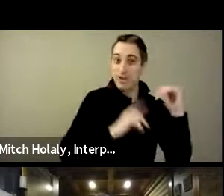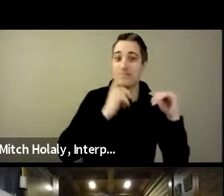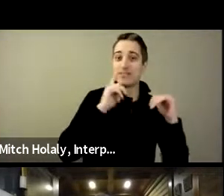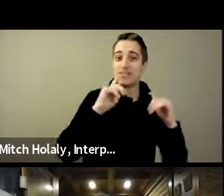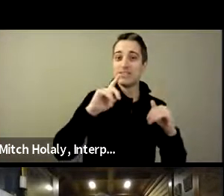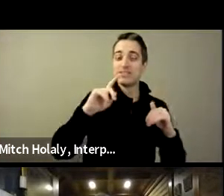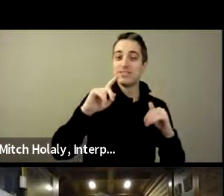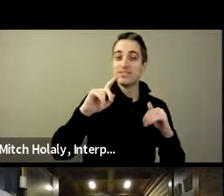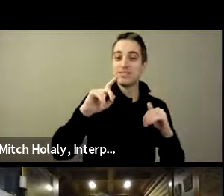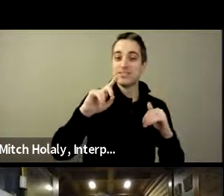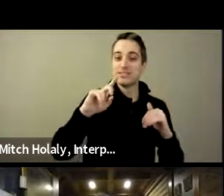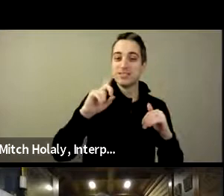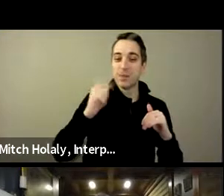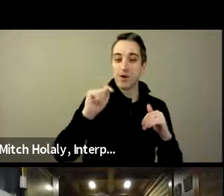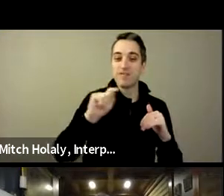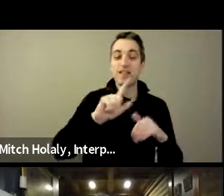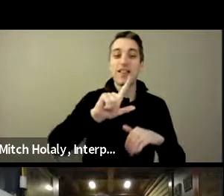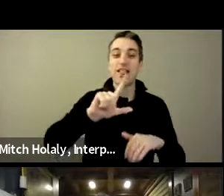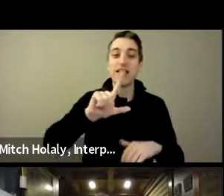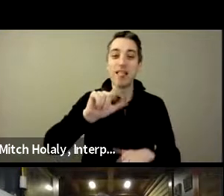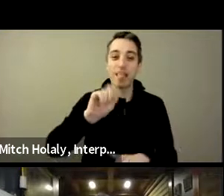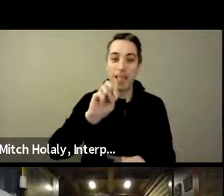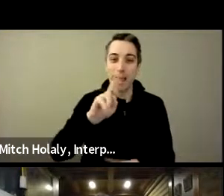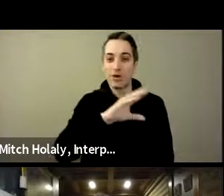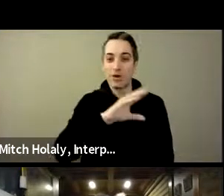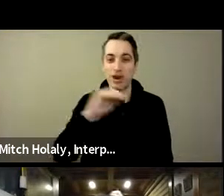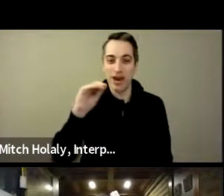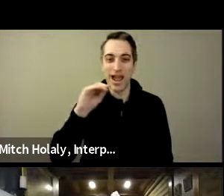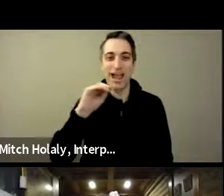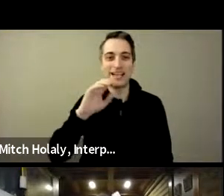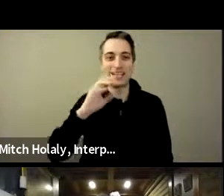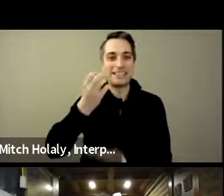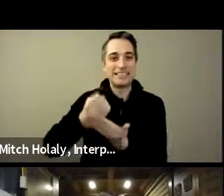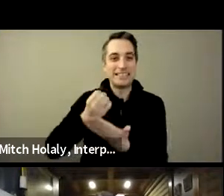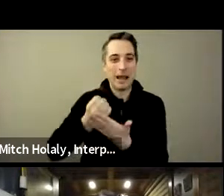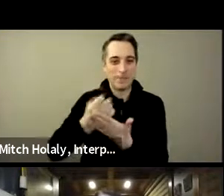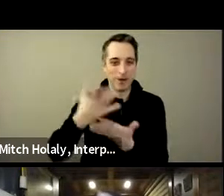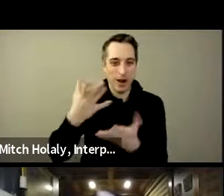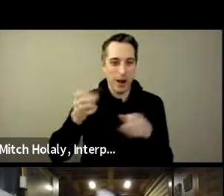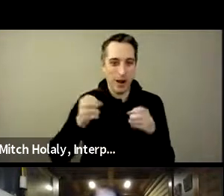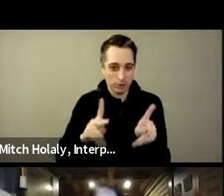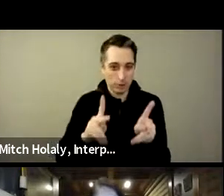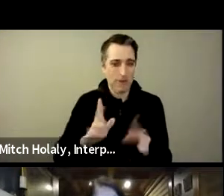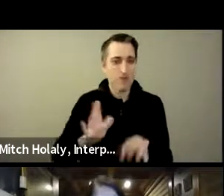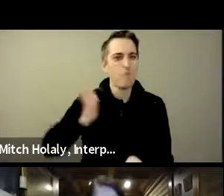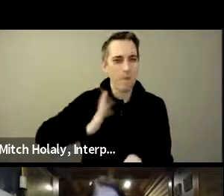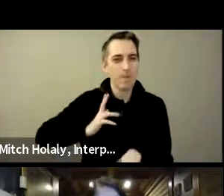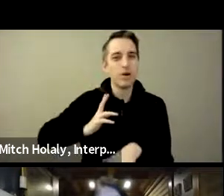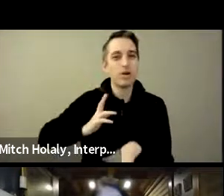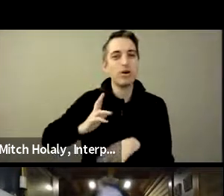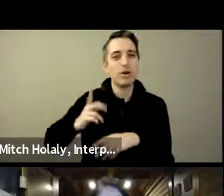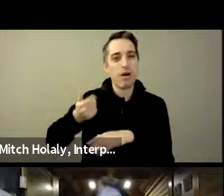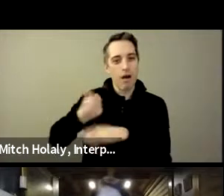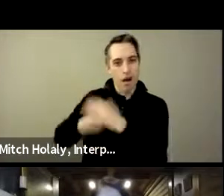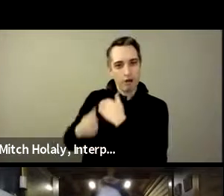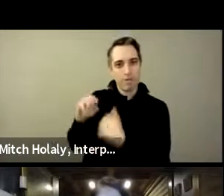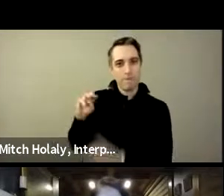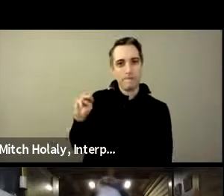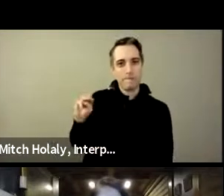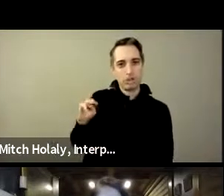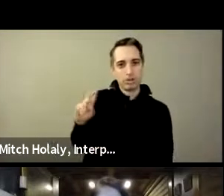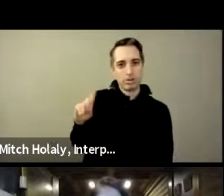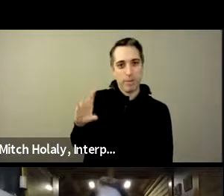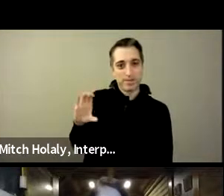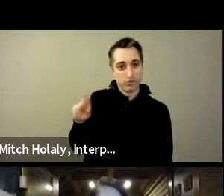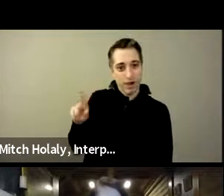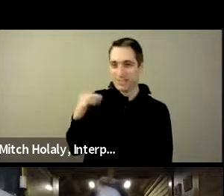an introduction for our various ethnic commissions that we have, which formerly were under the direction of the Department of Civil Rights, but they are now